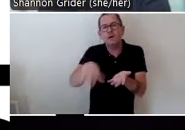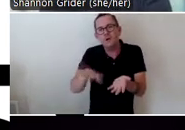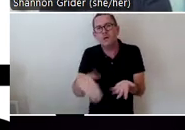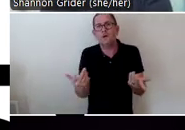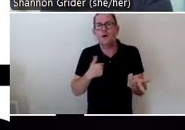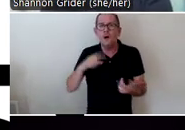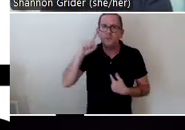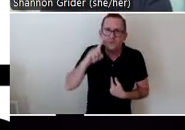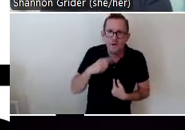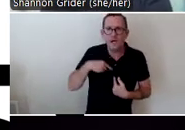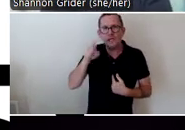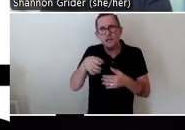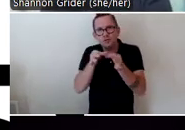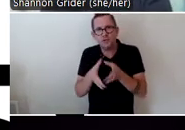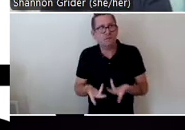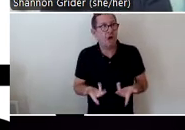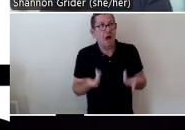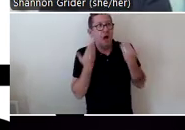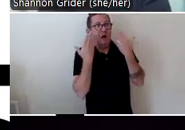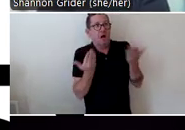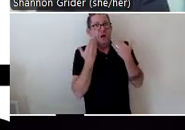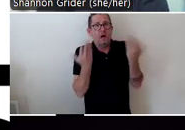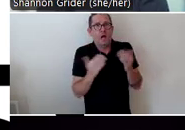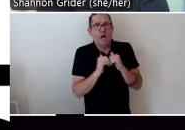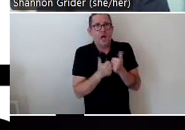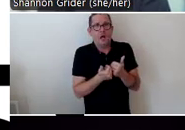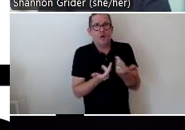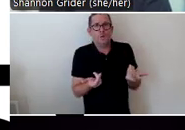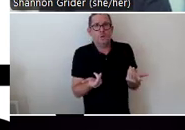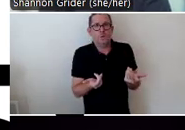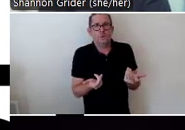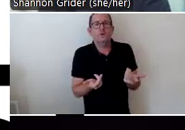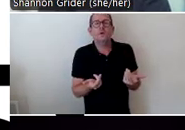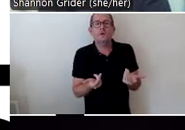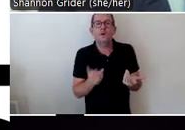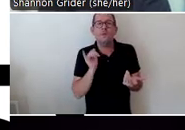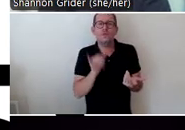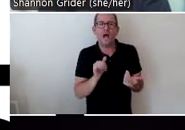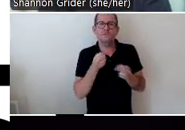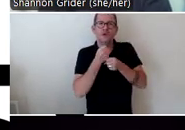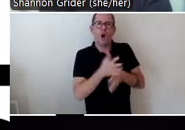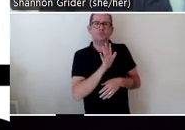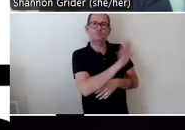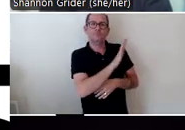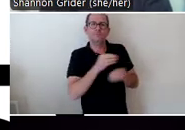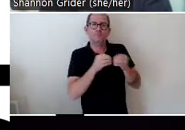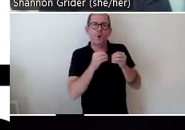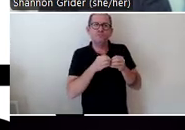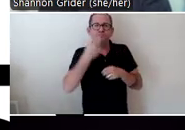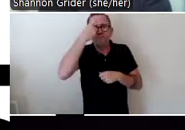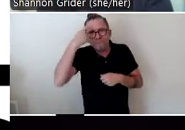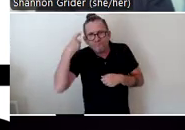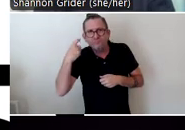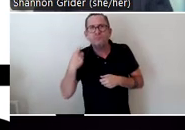have always had to fight to say, hey, I'm deaf, I need an interpreter, I need someone who can sign with me. And the person on the other side